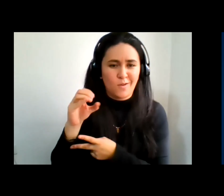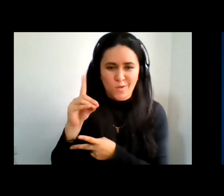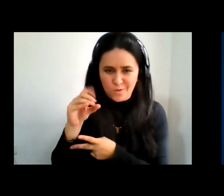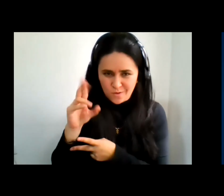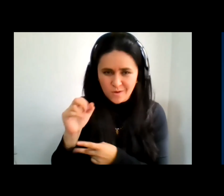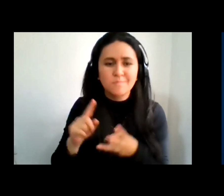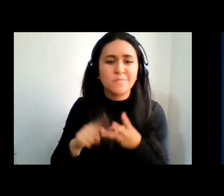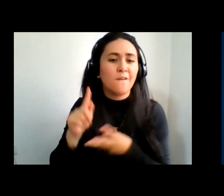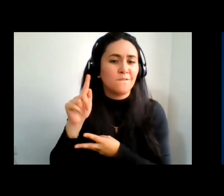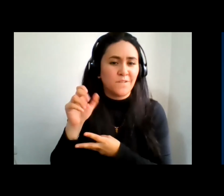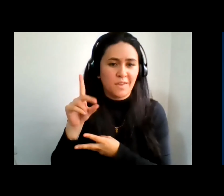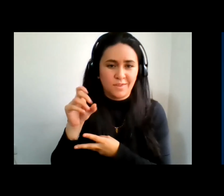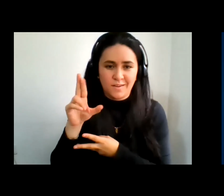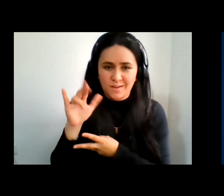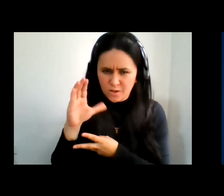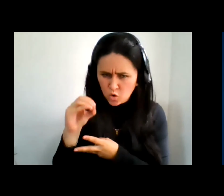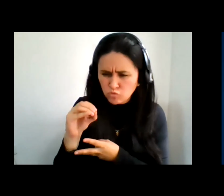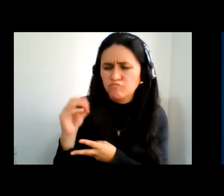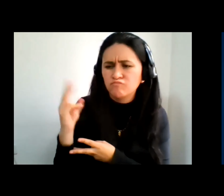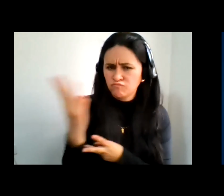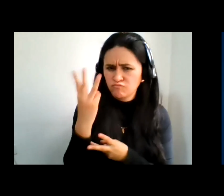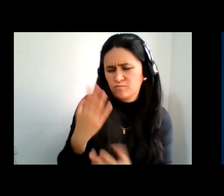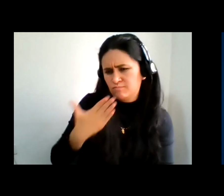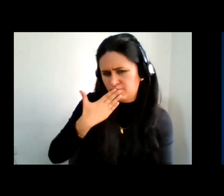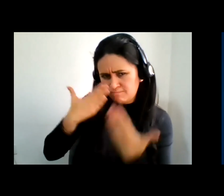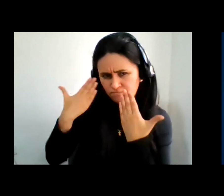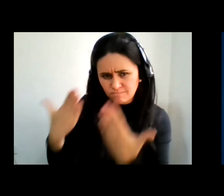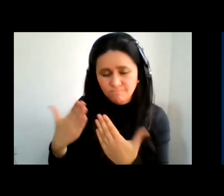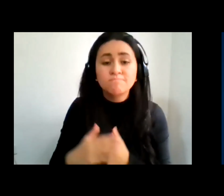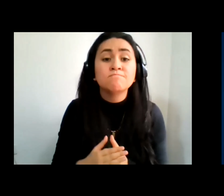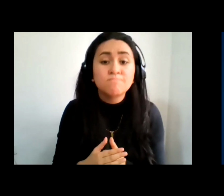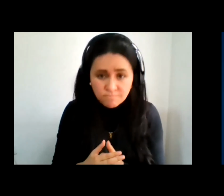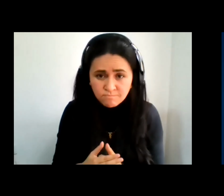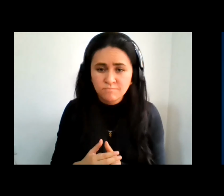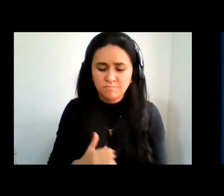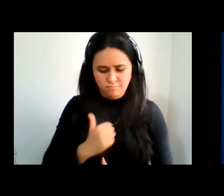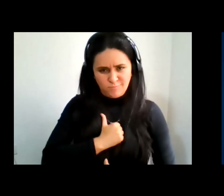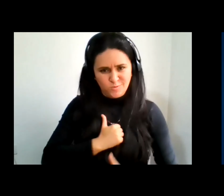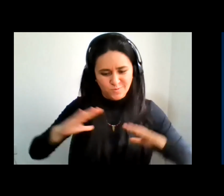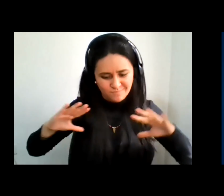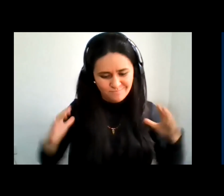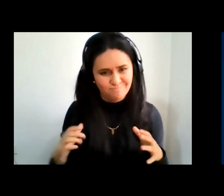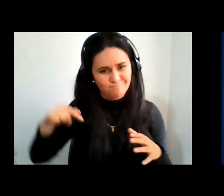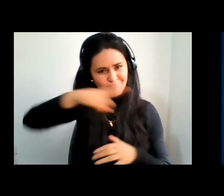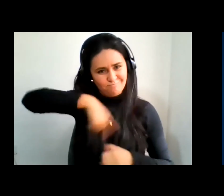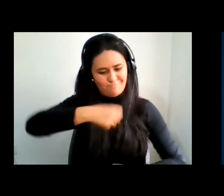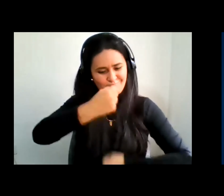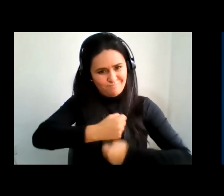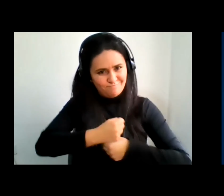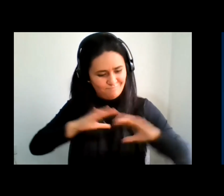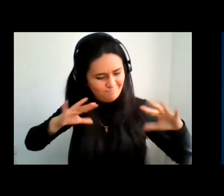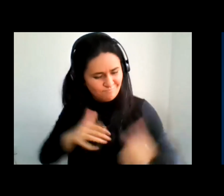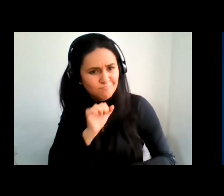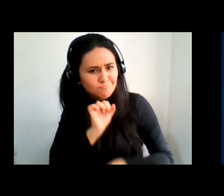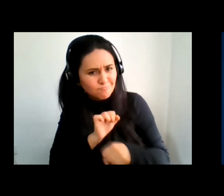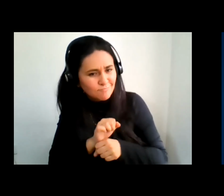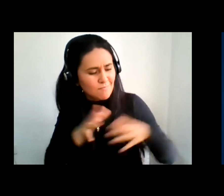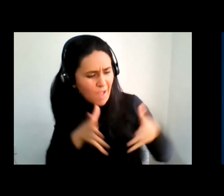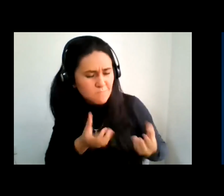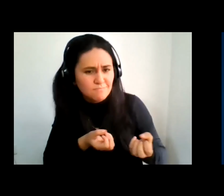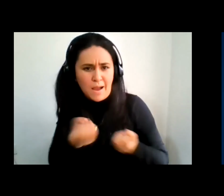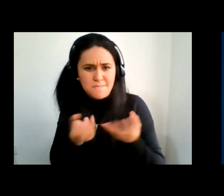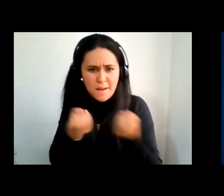course the inputs from our own team. I think it's very clear that this must be a priority area of